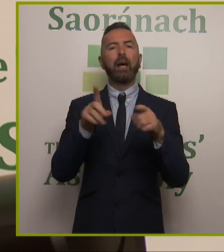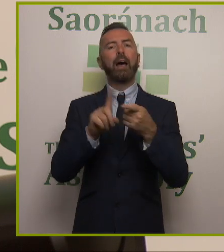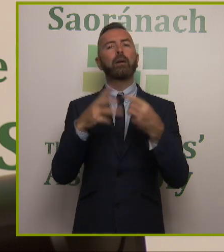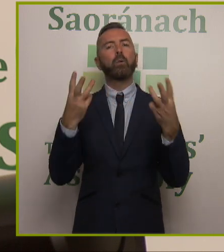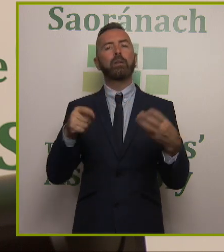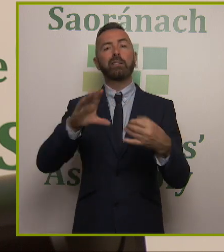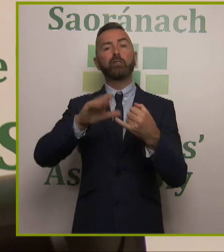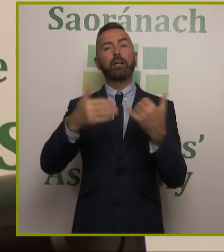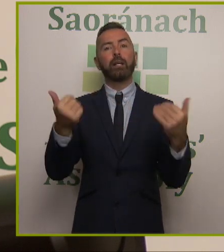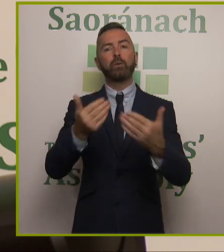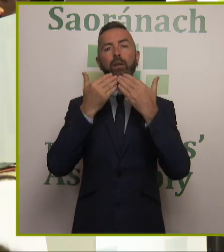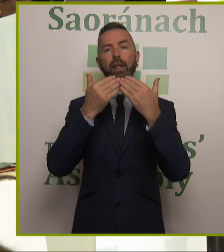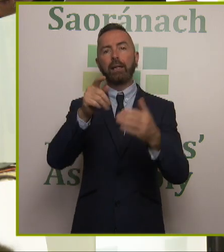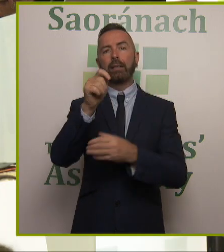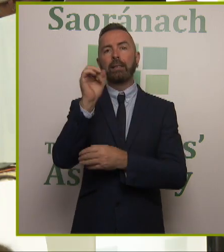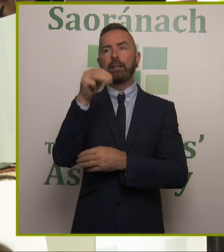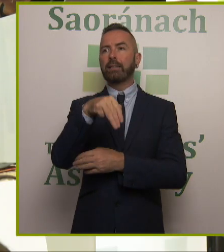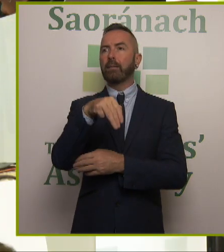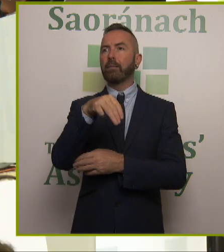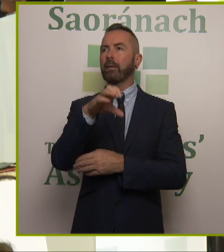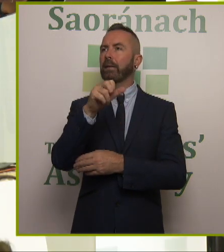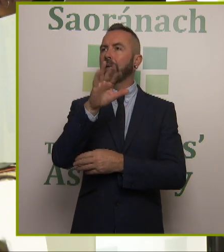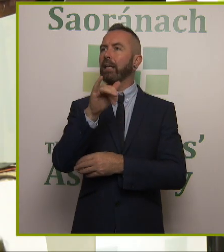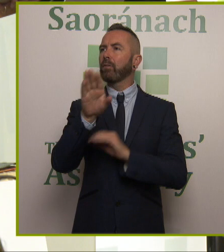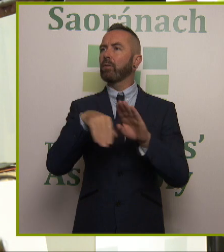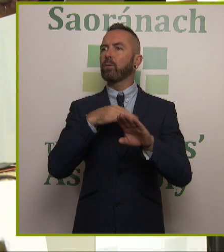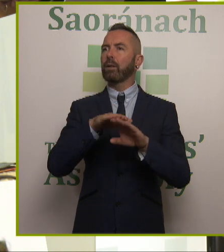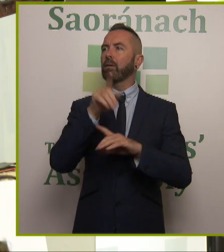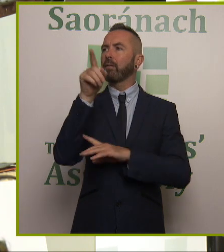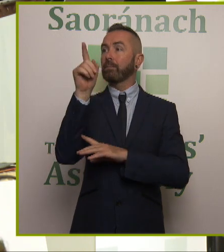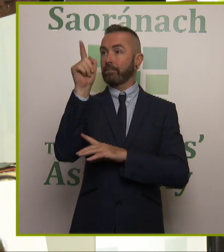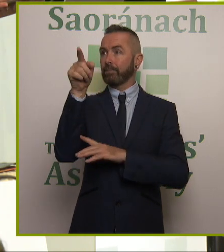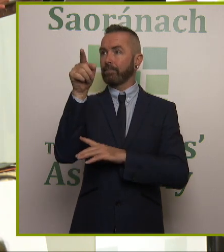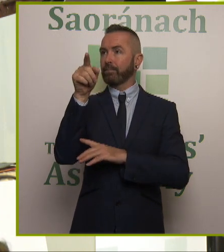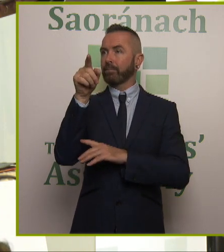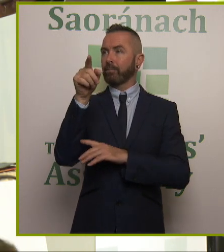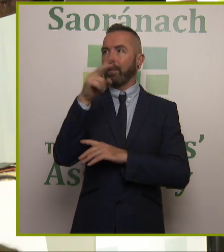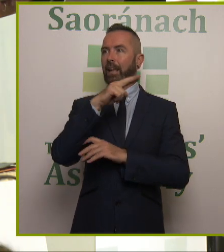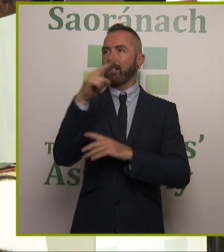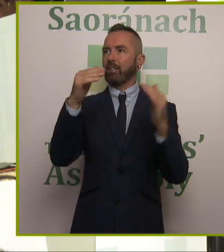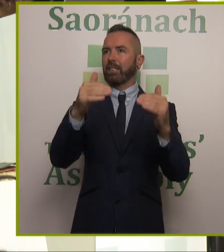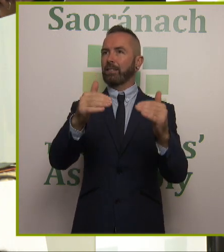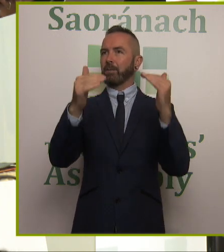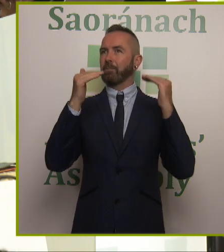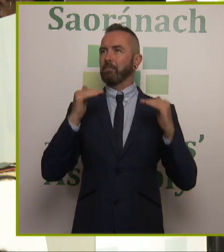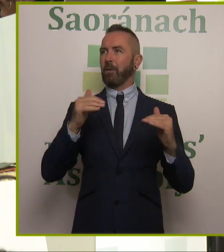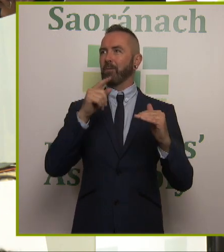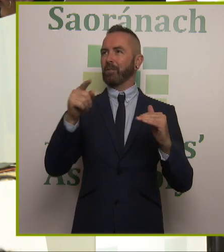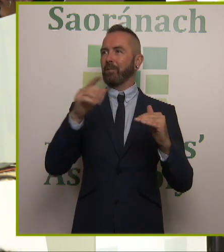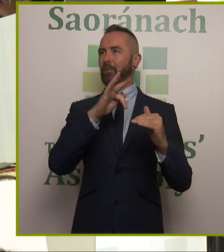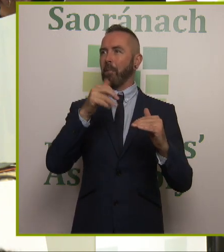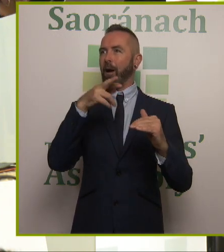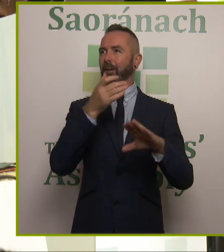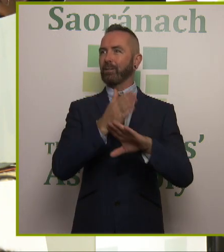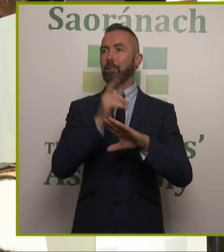thank Tim Carey. Where is he? He's at the back of the room now. That's not a demotion, Tim, that you happen to be at the back, but I